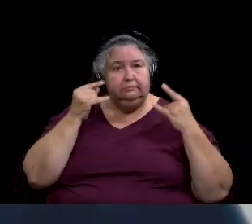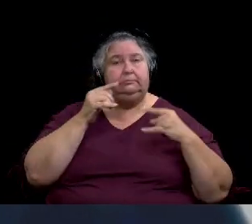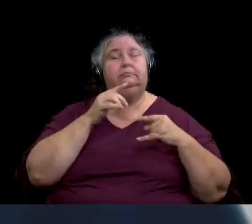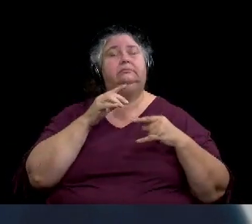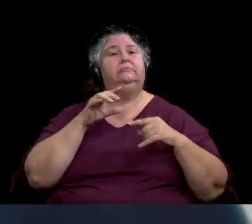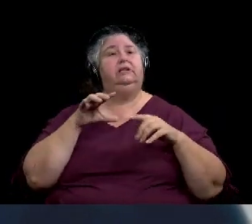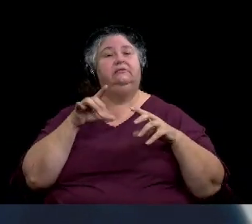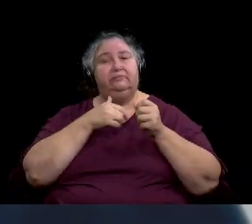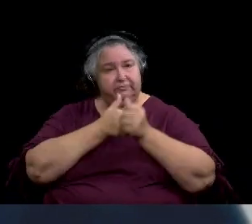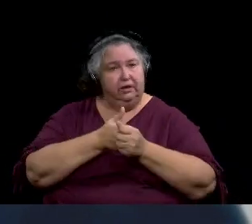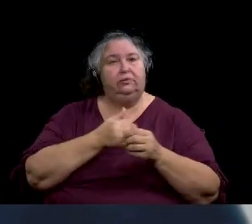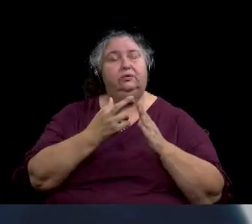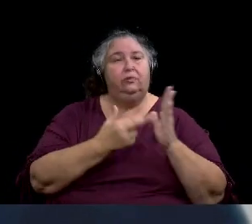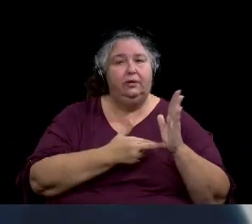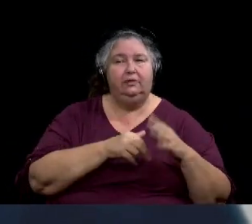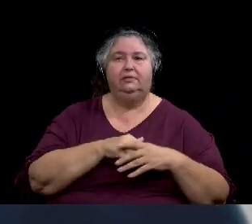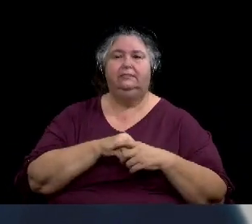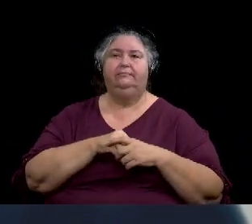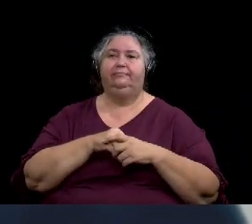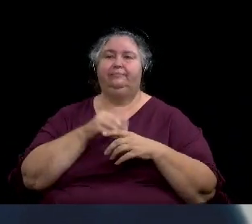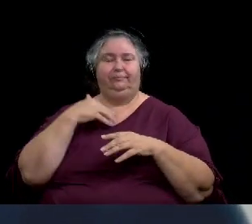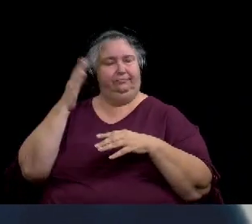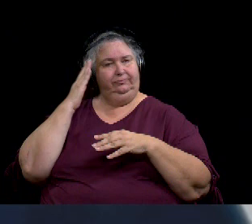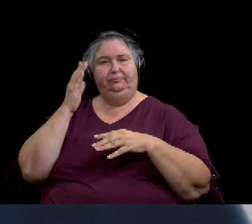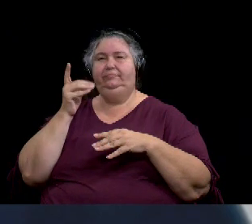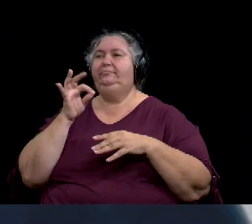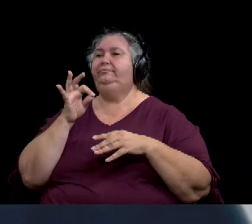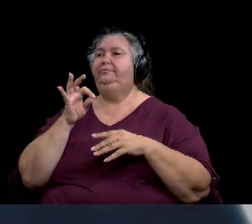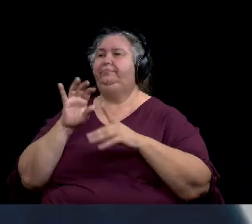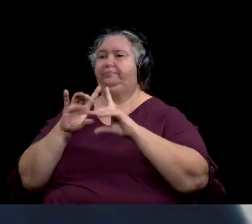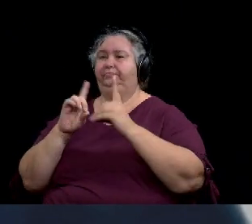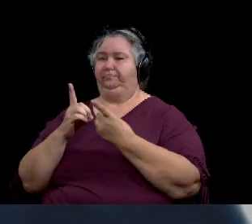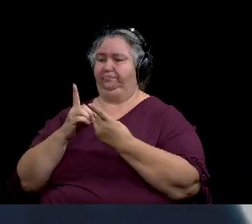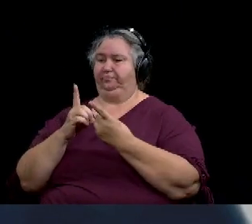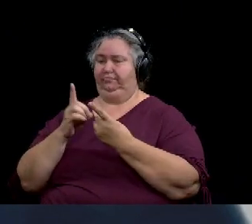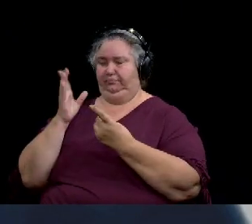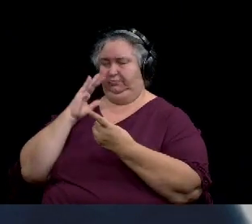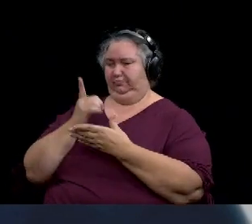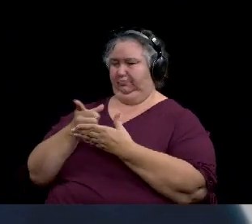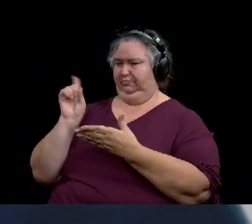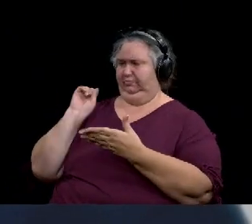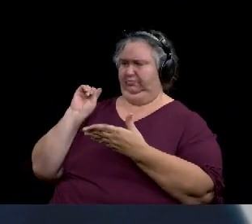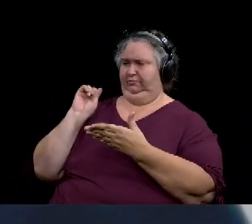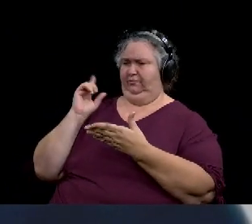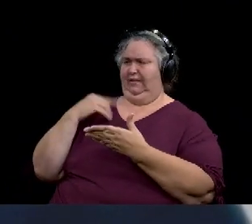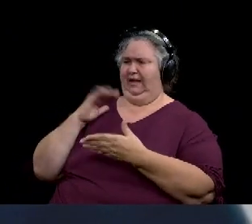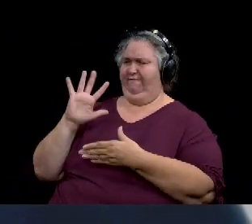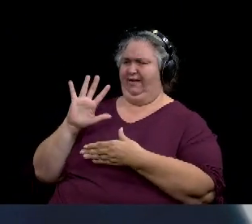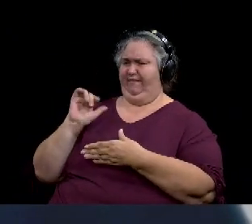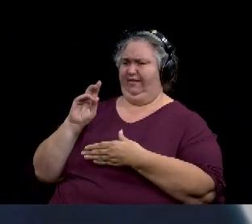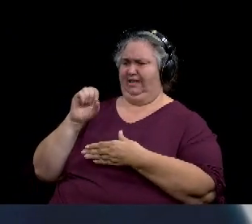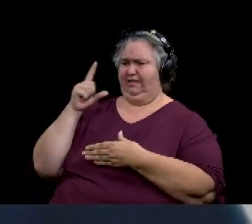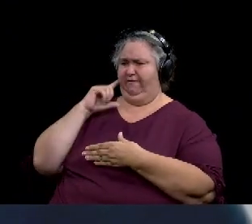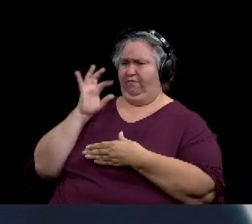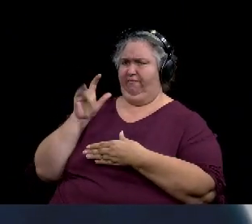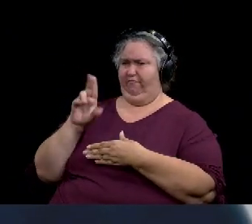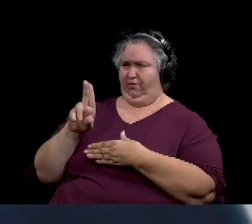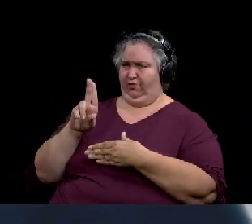department. I don't know if the numbers are for this last week, but the week before we had 5 cases already for flu. And if we're already seeing a few flu